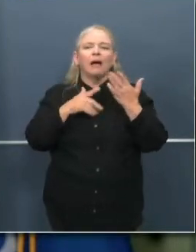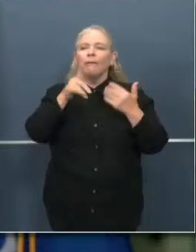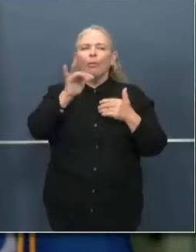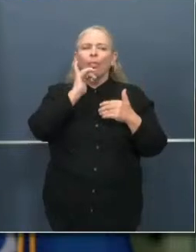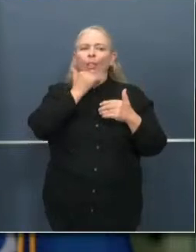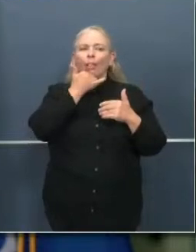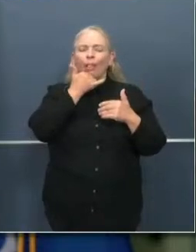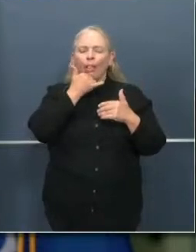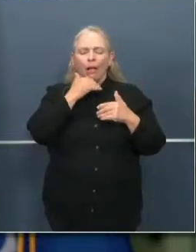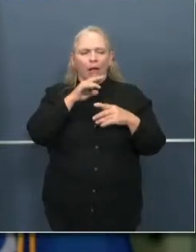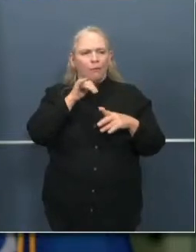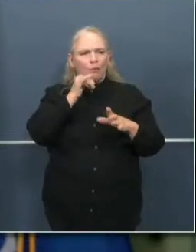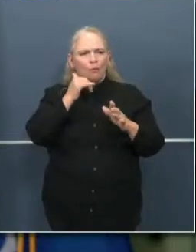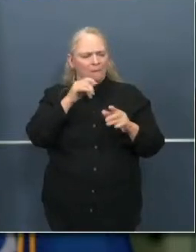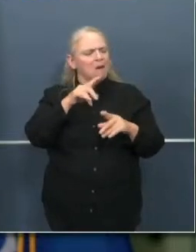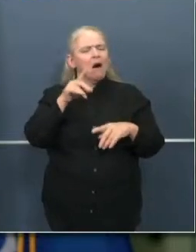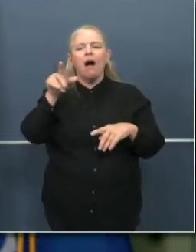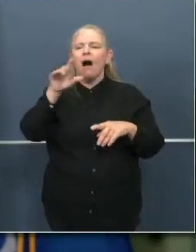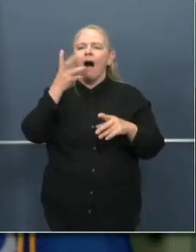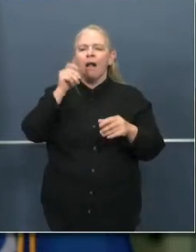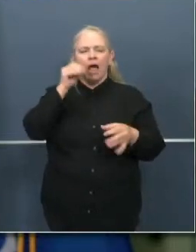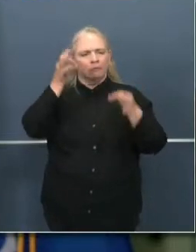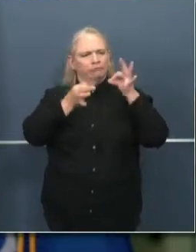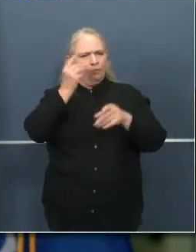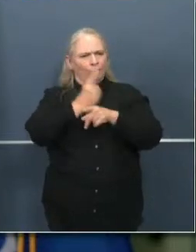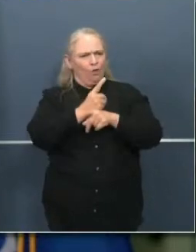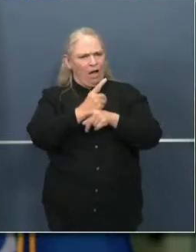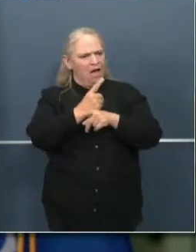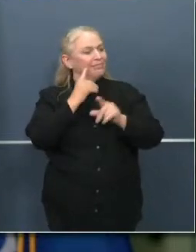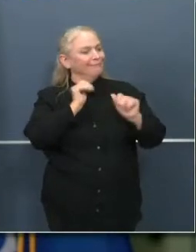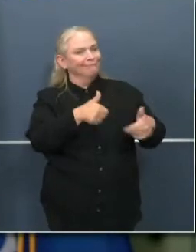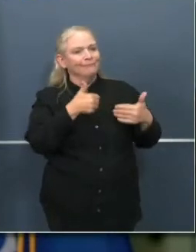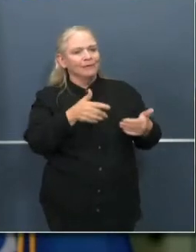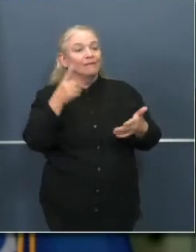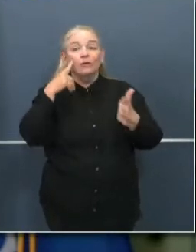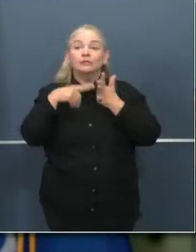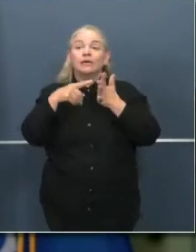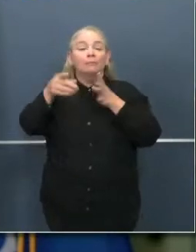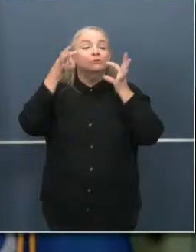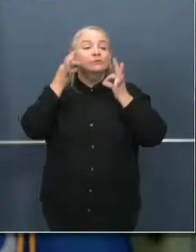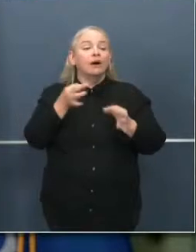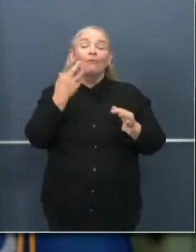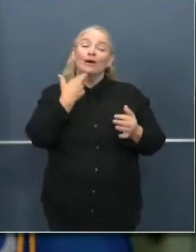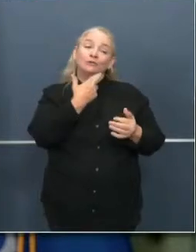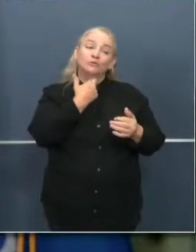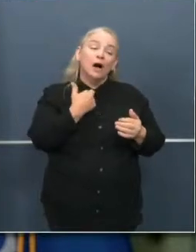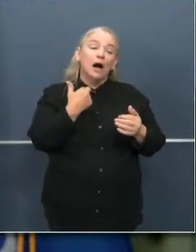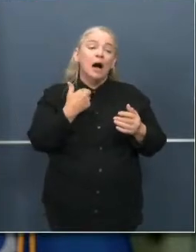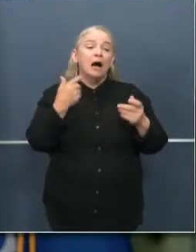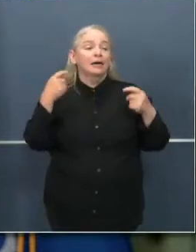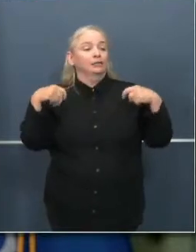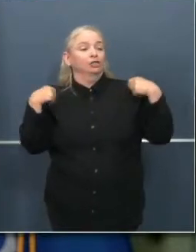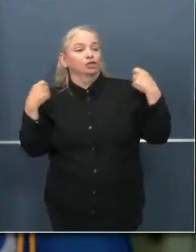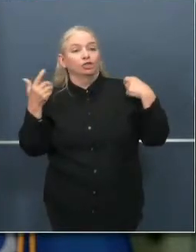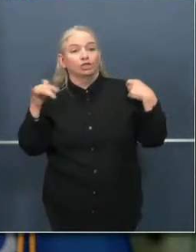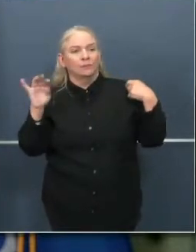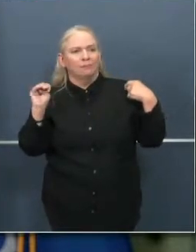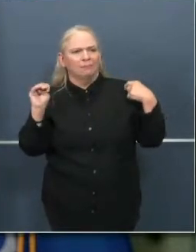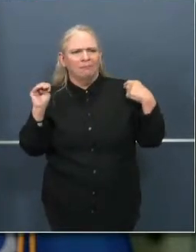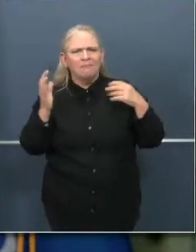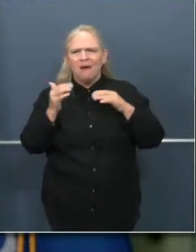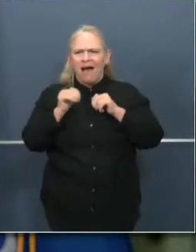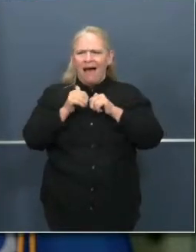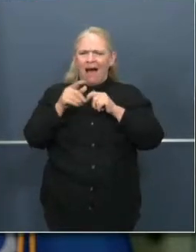fitness centers, for instance? I think we can safely reopen, and I think if we wear face coverings, we can mitigate the community spread of